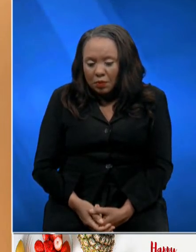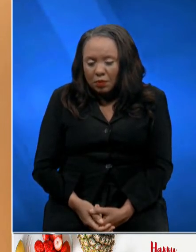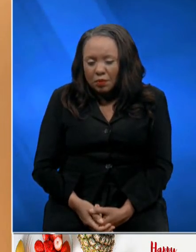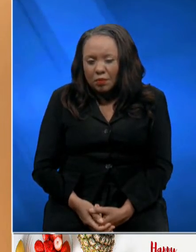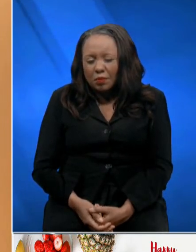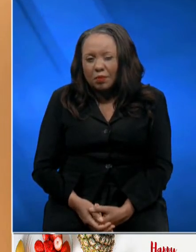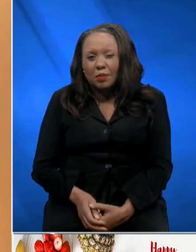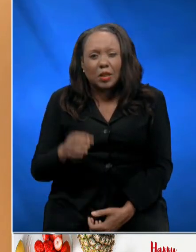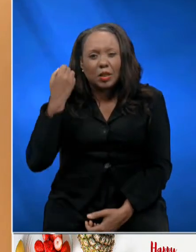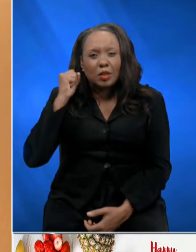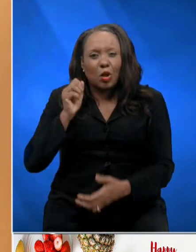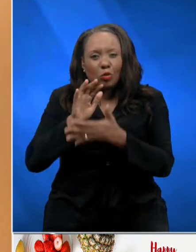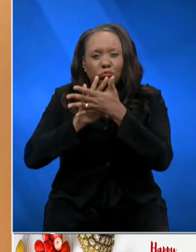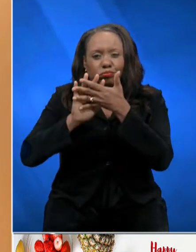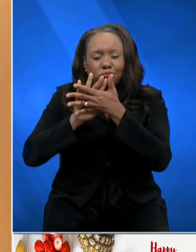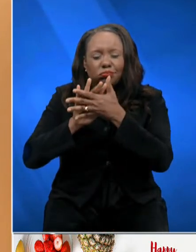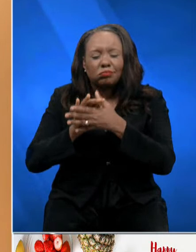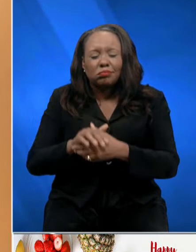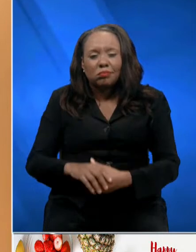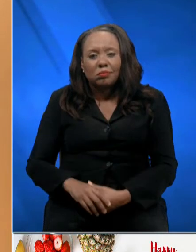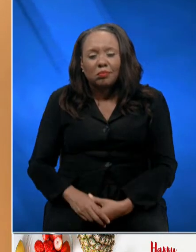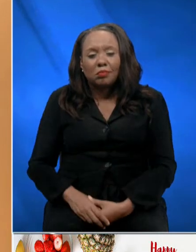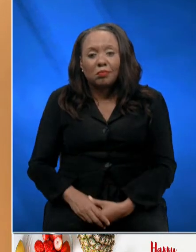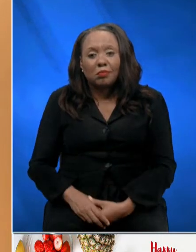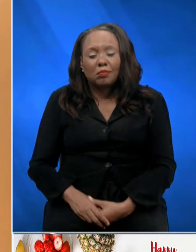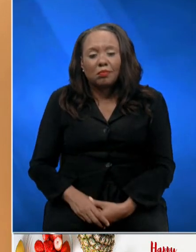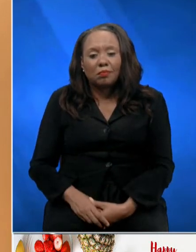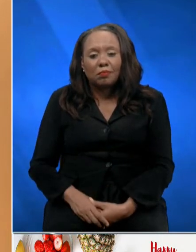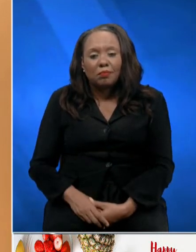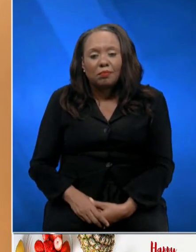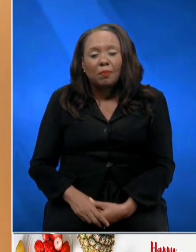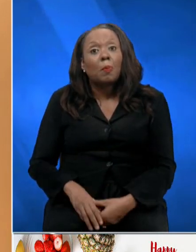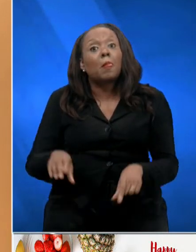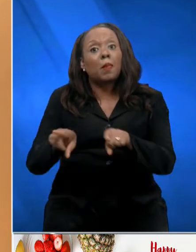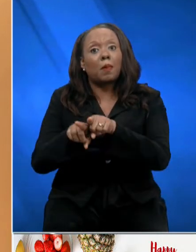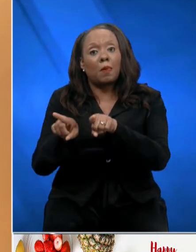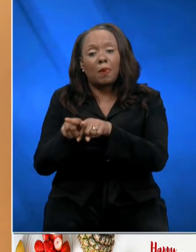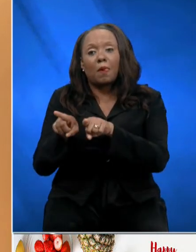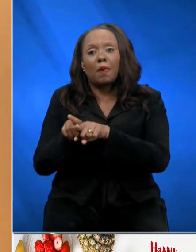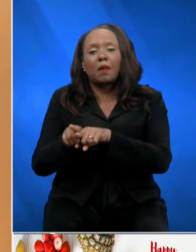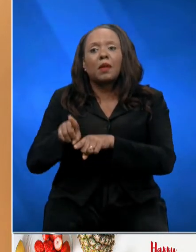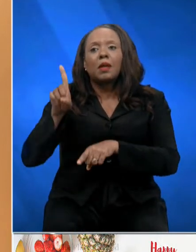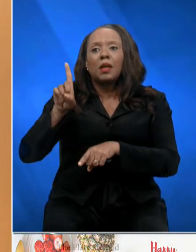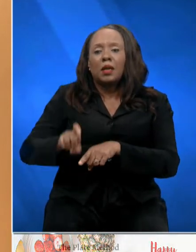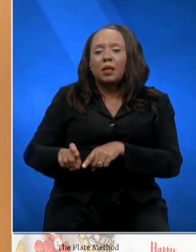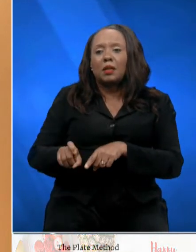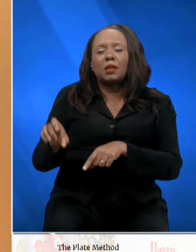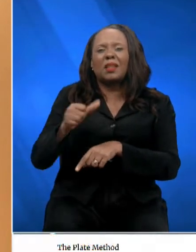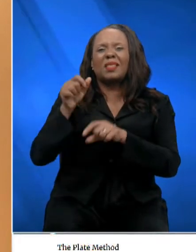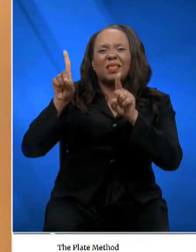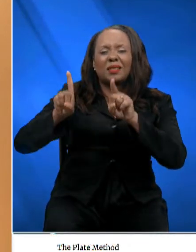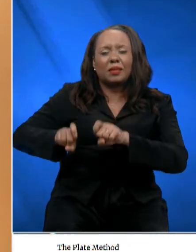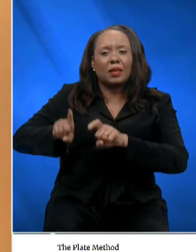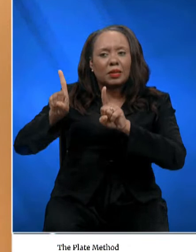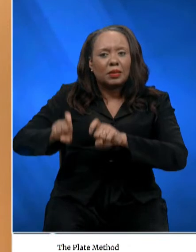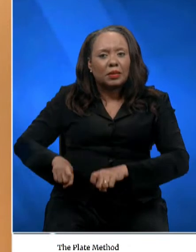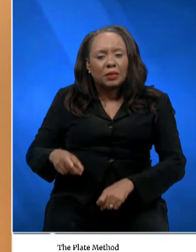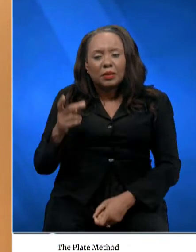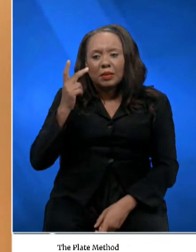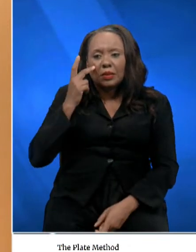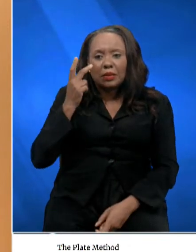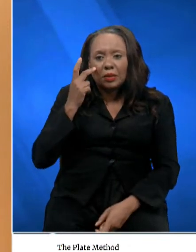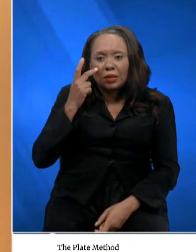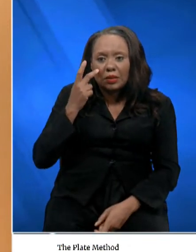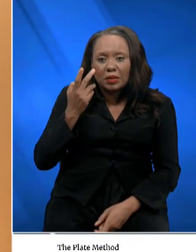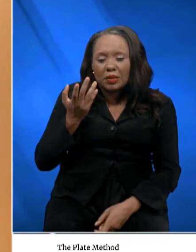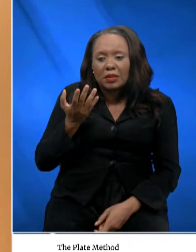indication of how well your control is at the time that you take the blood test. Again, you're probably looking for